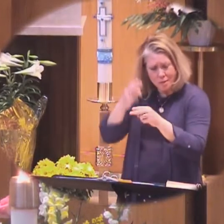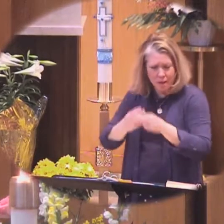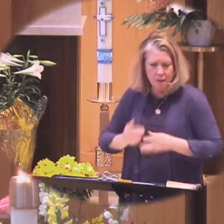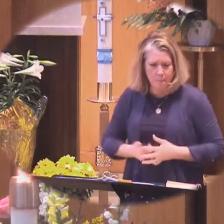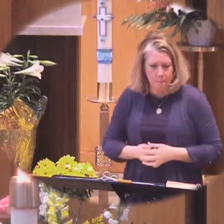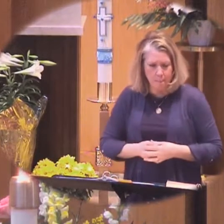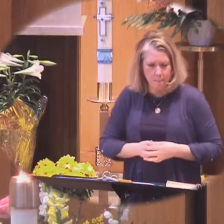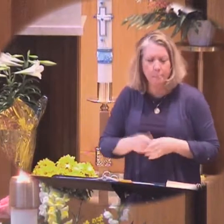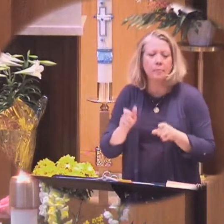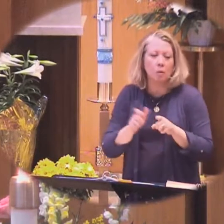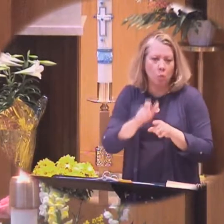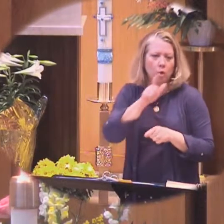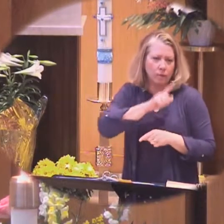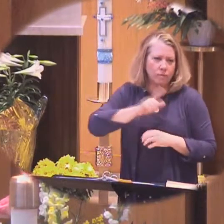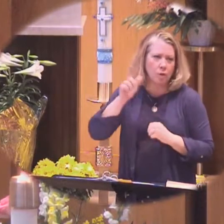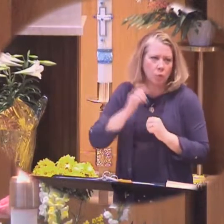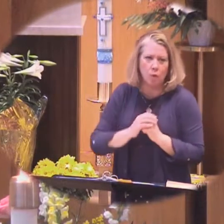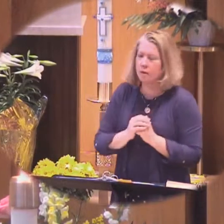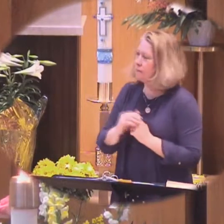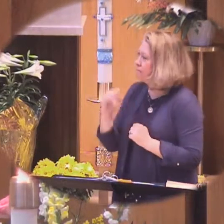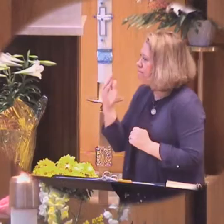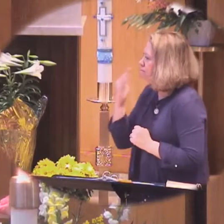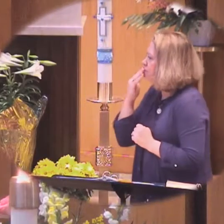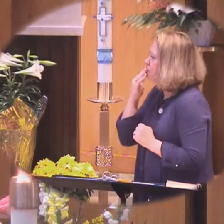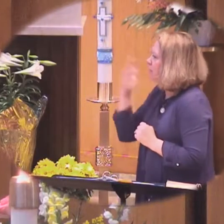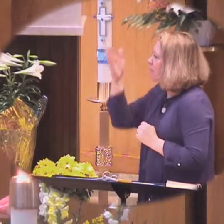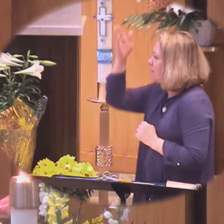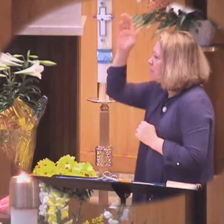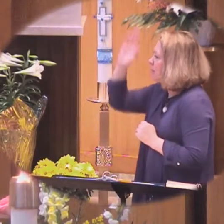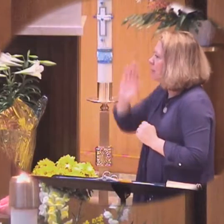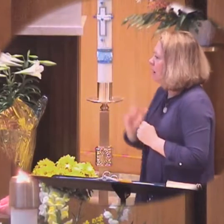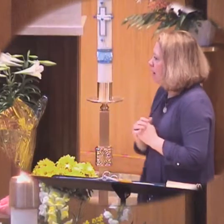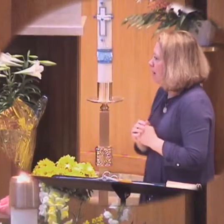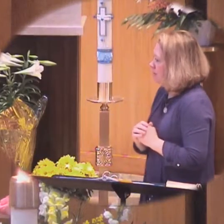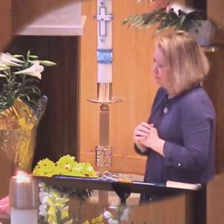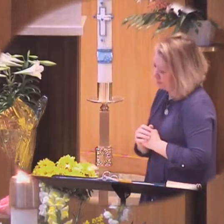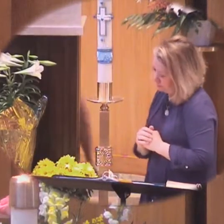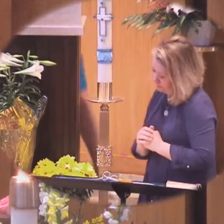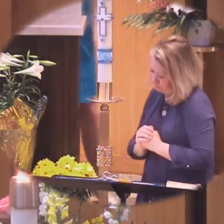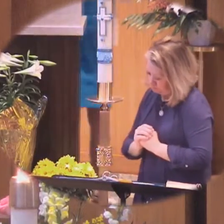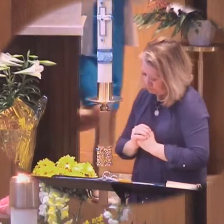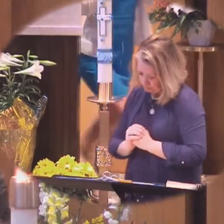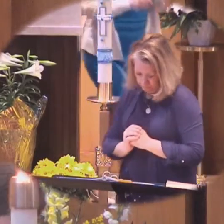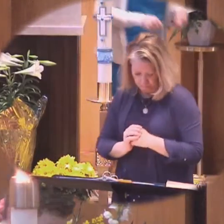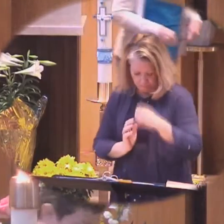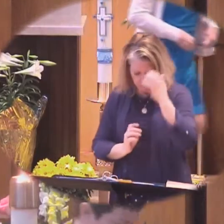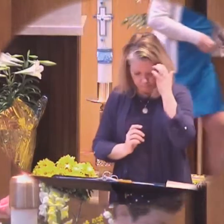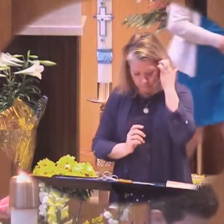The word of the Lord. Thanks be to God.